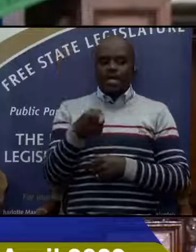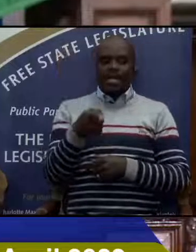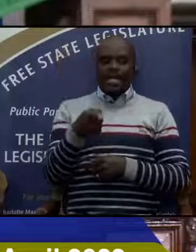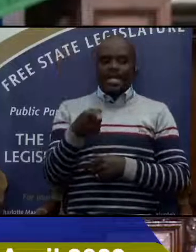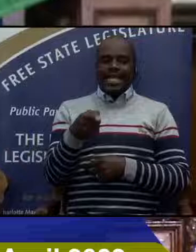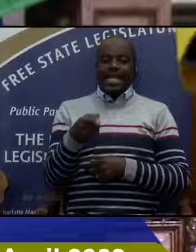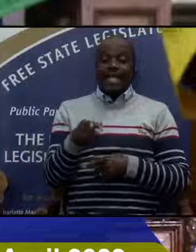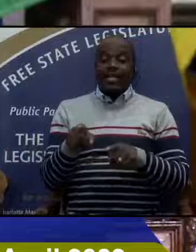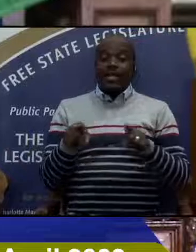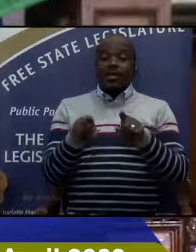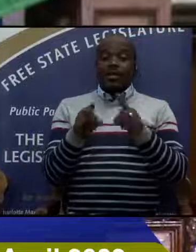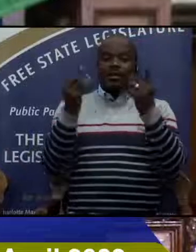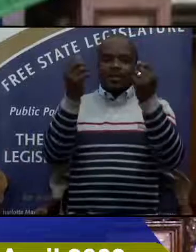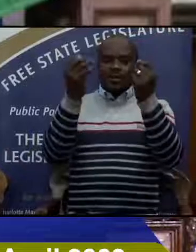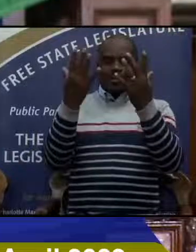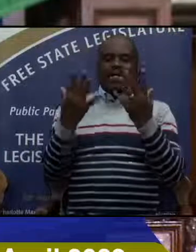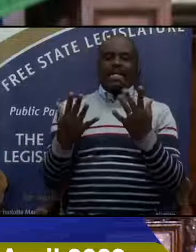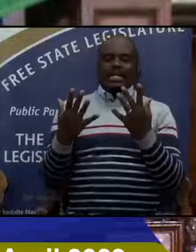general debate.